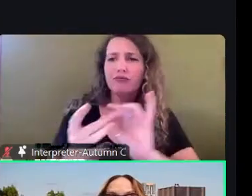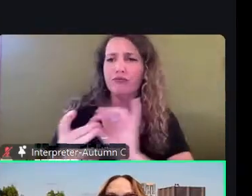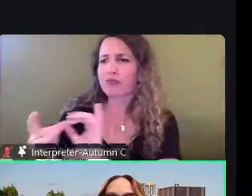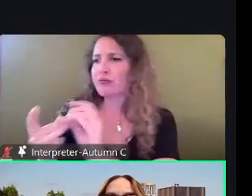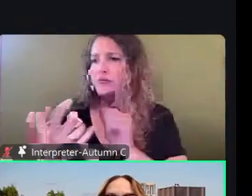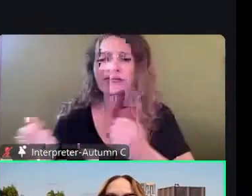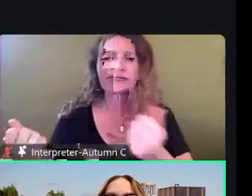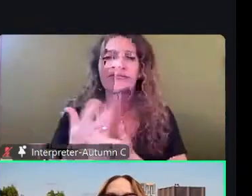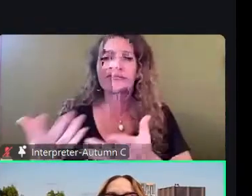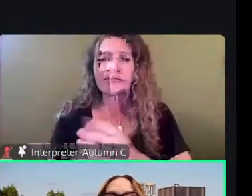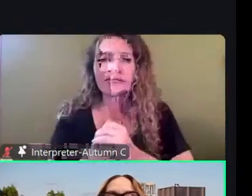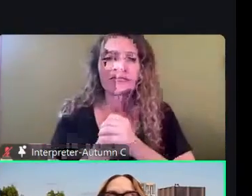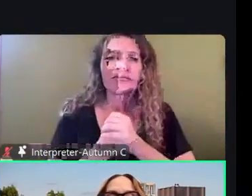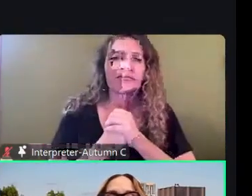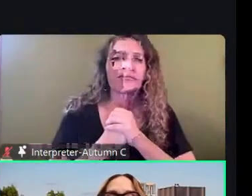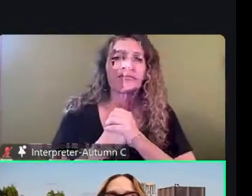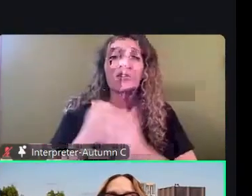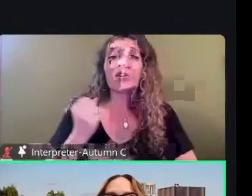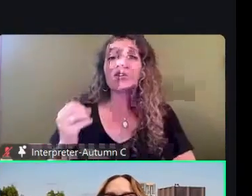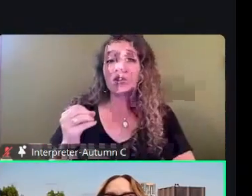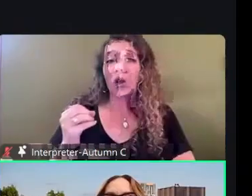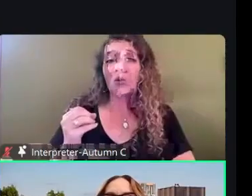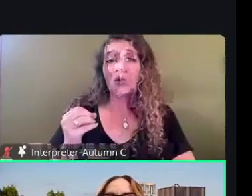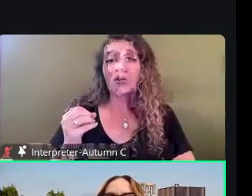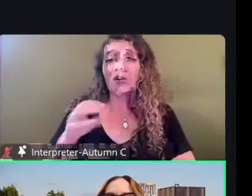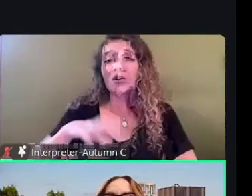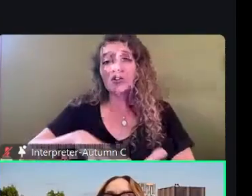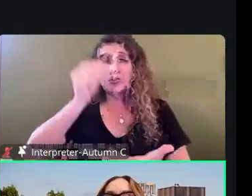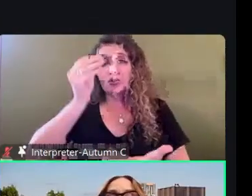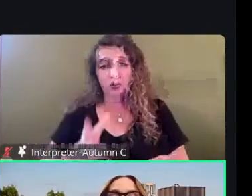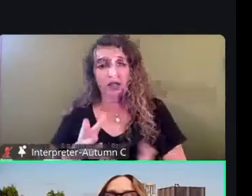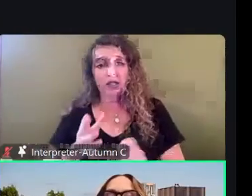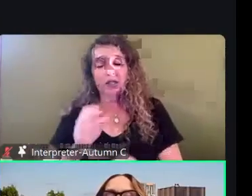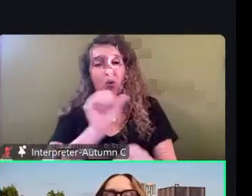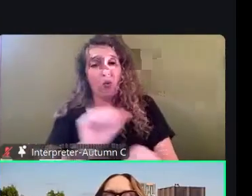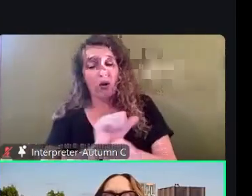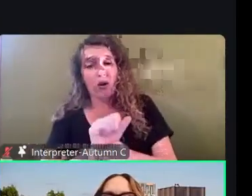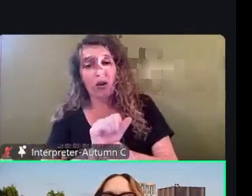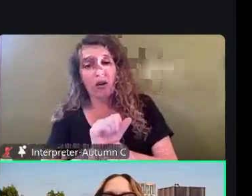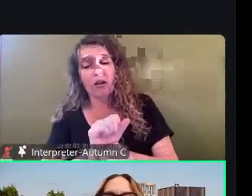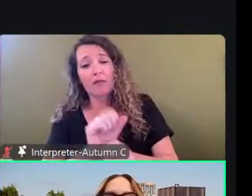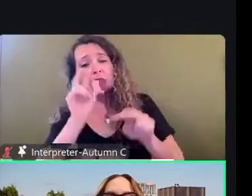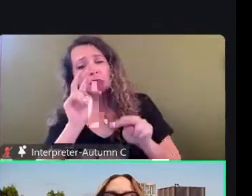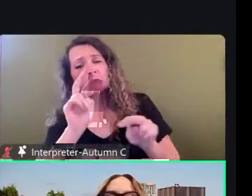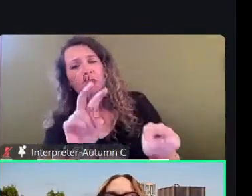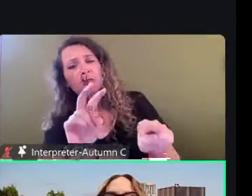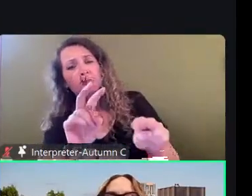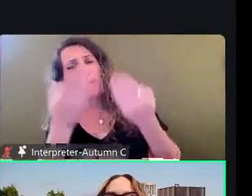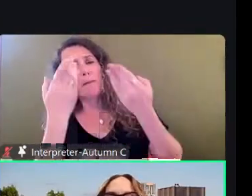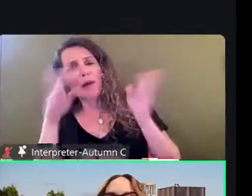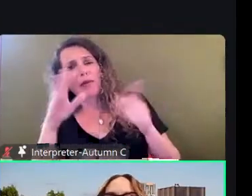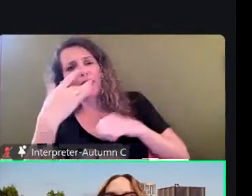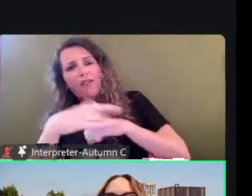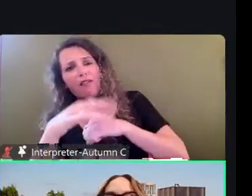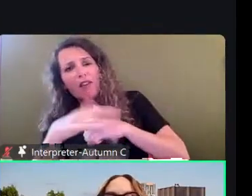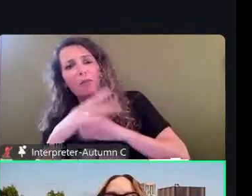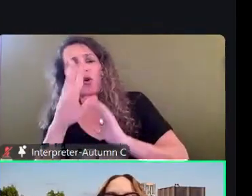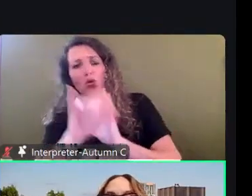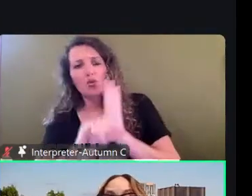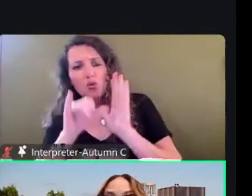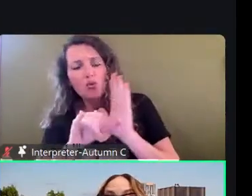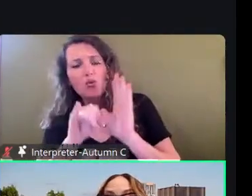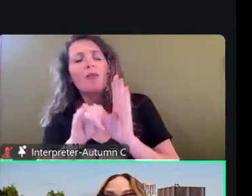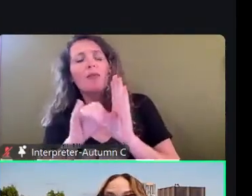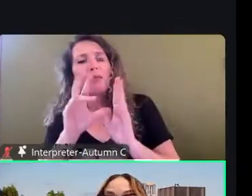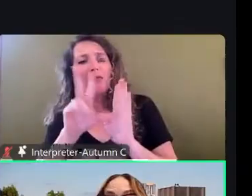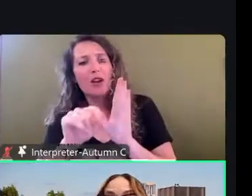post survey data. So the students work and they look at publicly available YouTube videos. We guide them to the social and medical